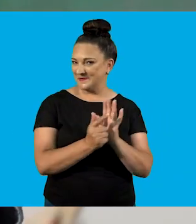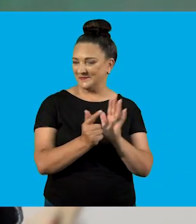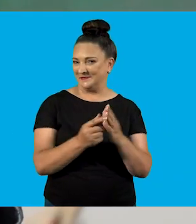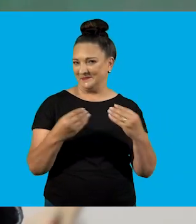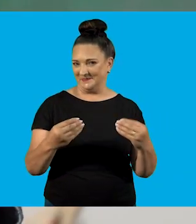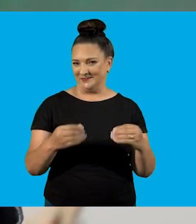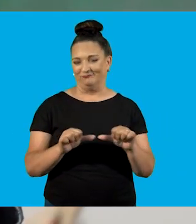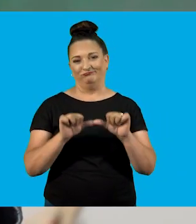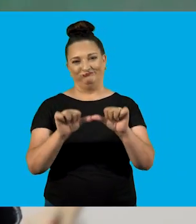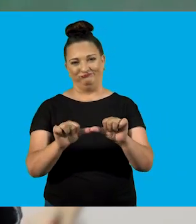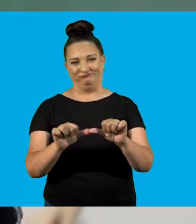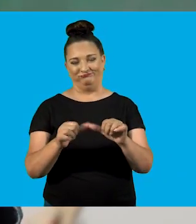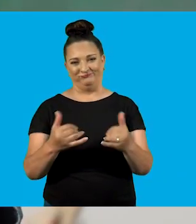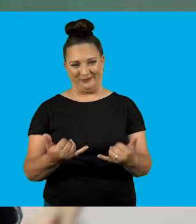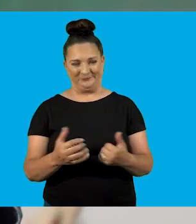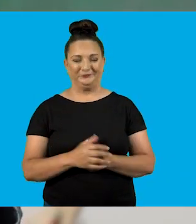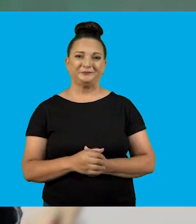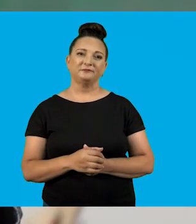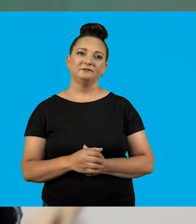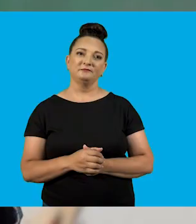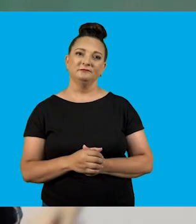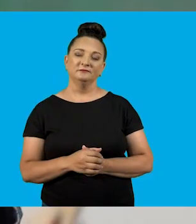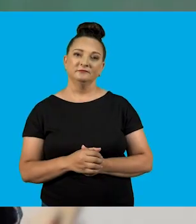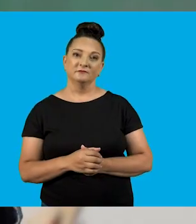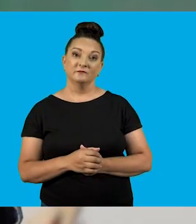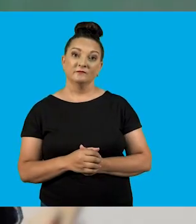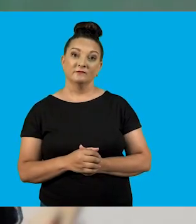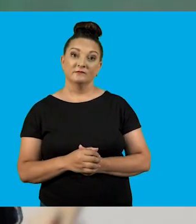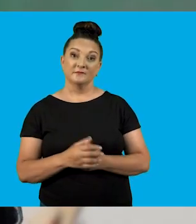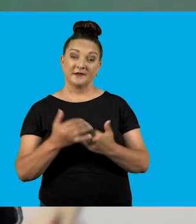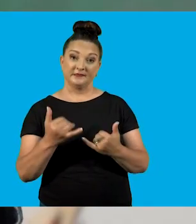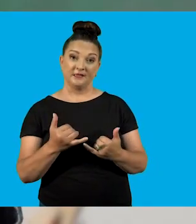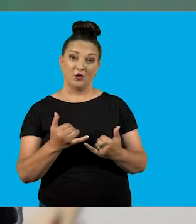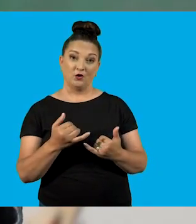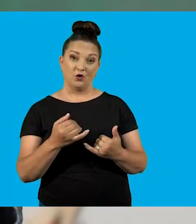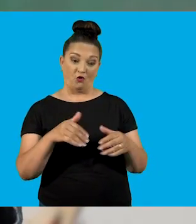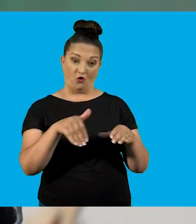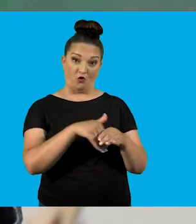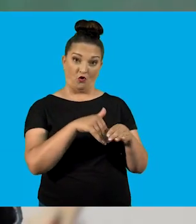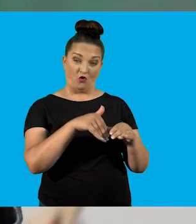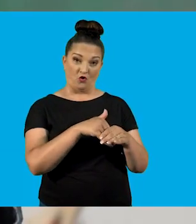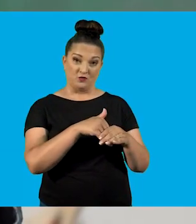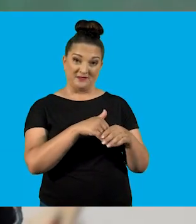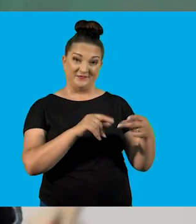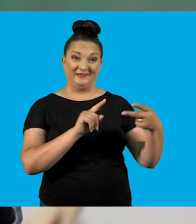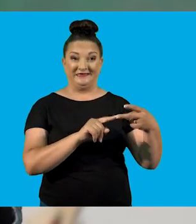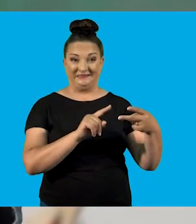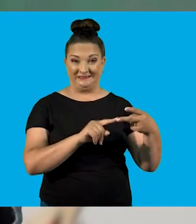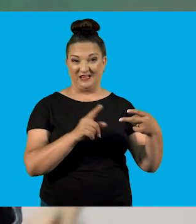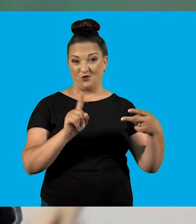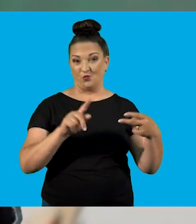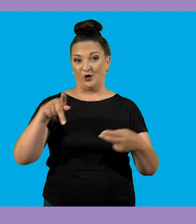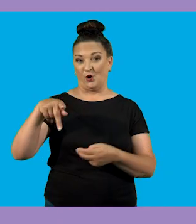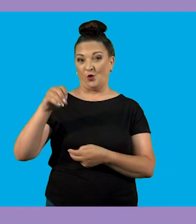Welcome back to our lesson, and let's continue with our lesson. So now we are going to look at the second concept of this